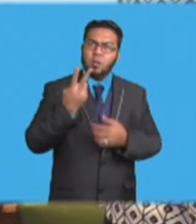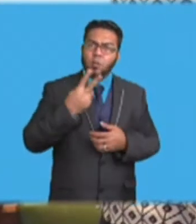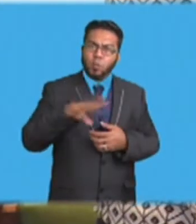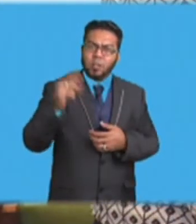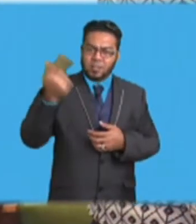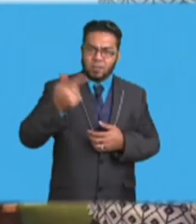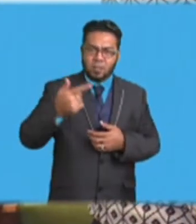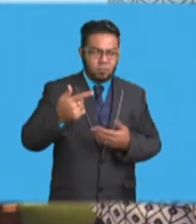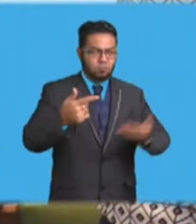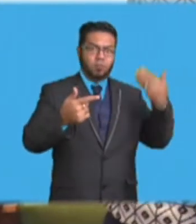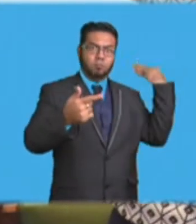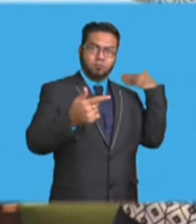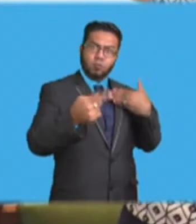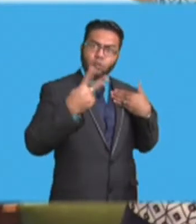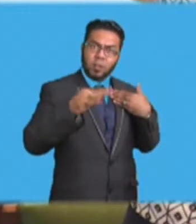2015,